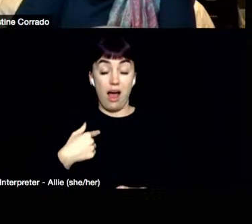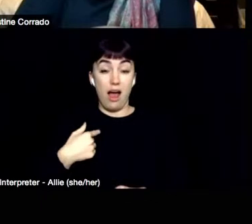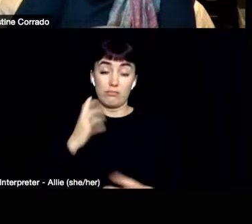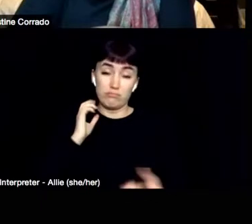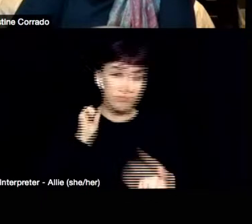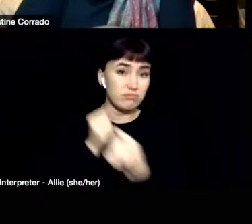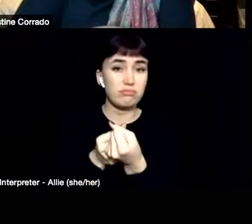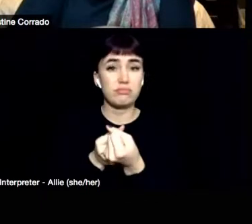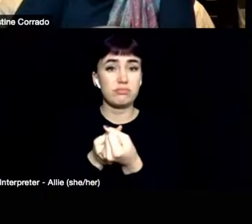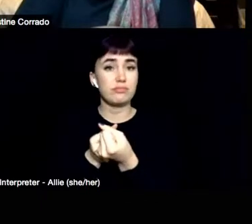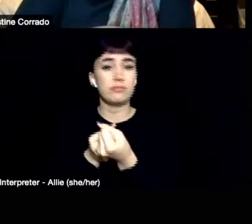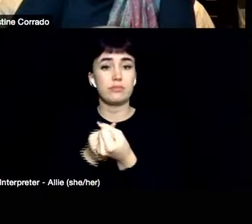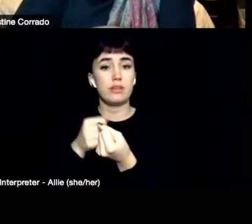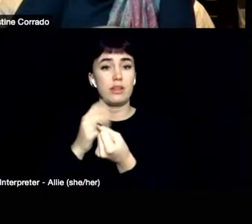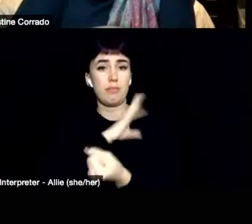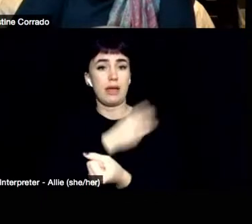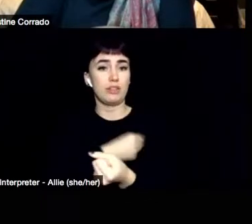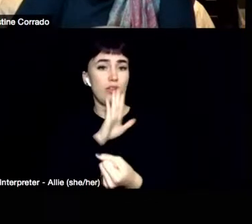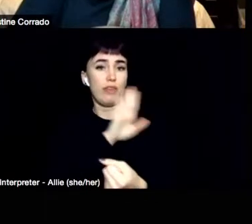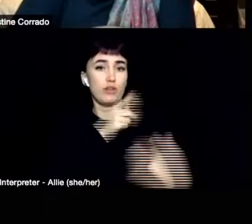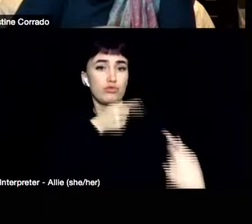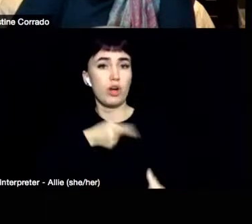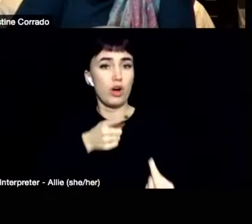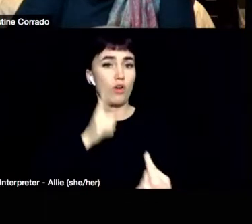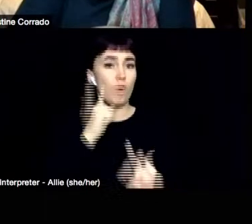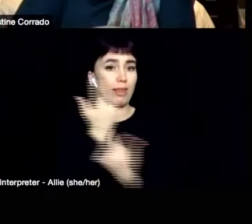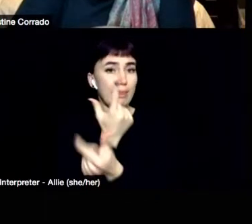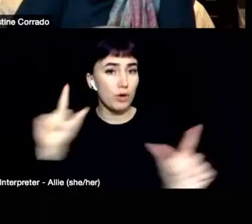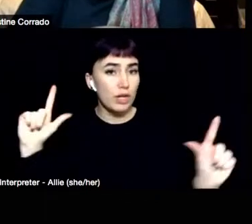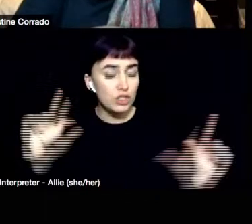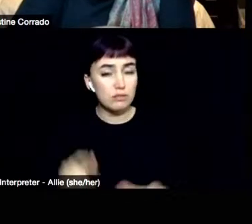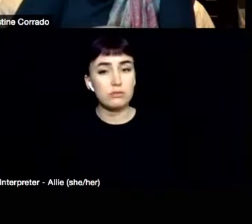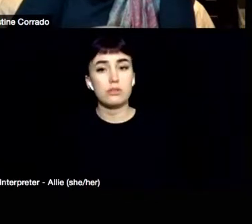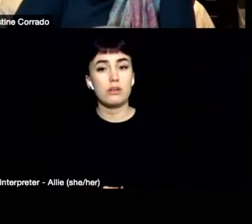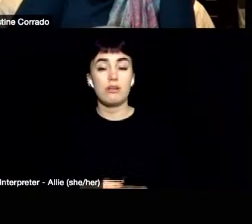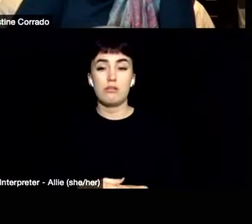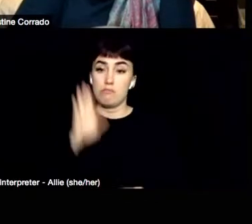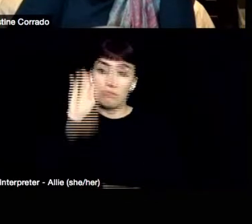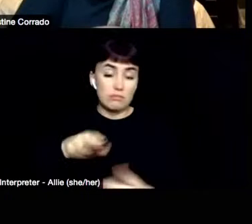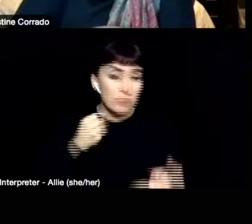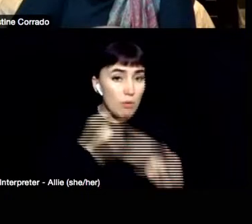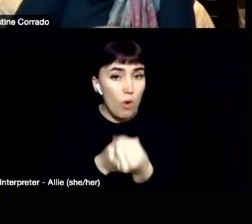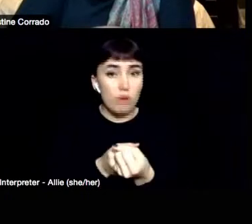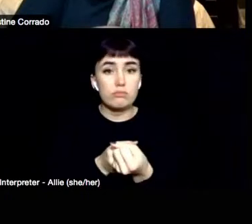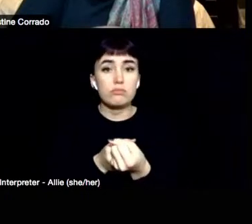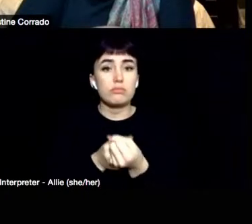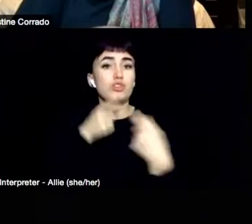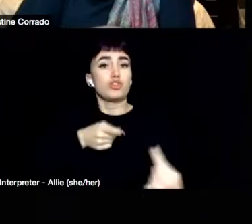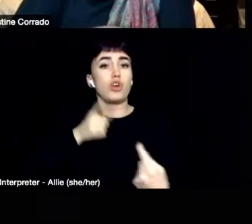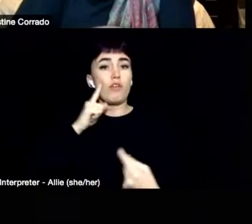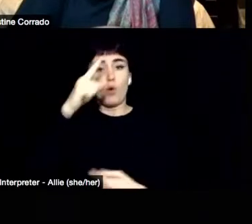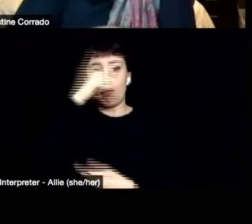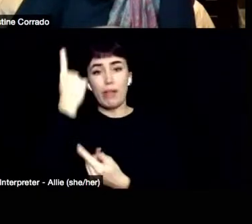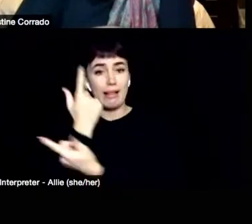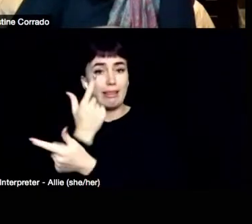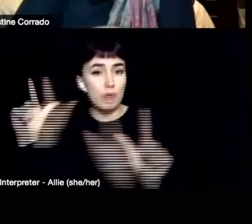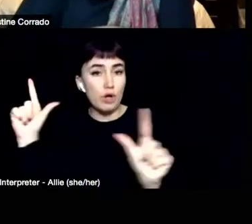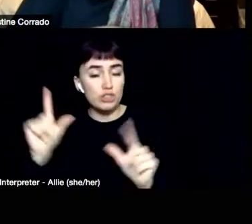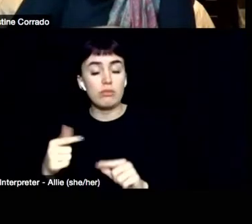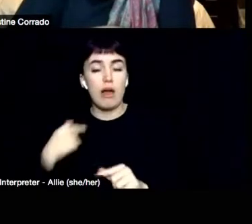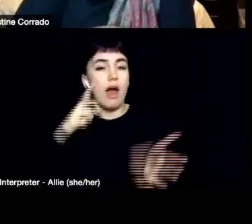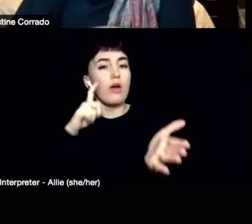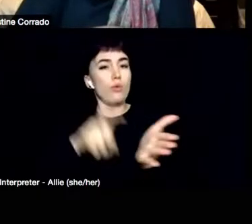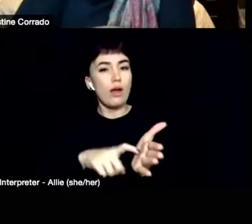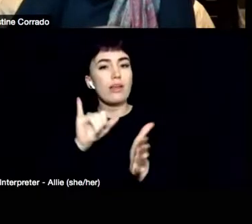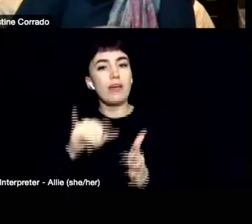support the Palestinian struggle for liberation, and I completely support the struggle for Black liberation. I recognize